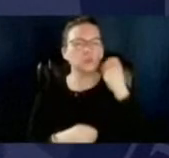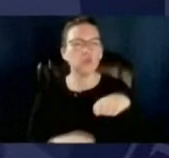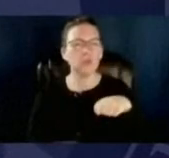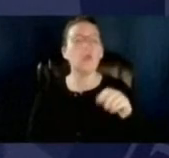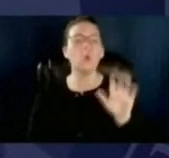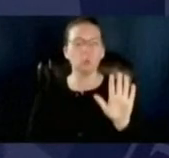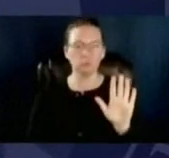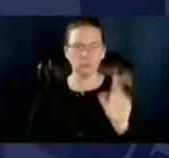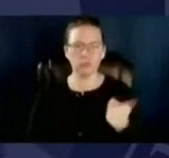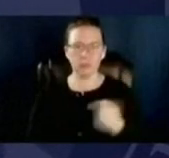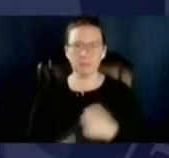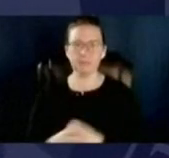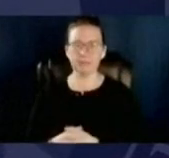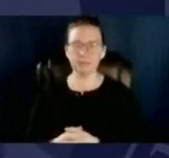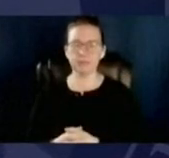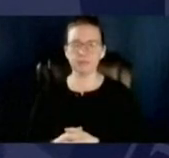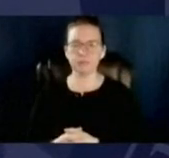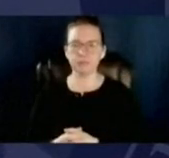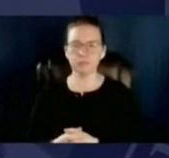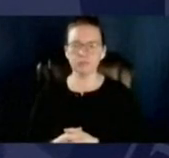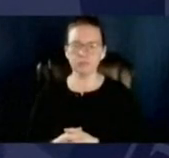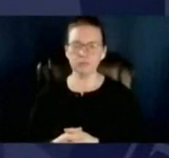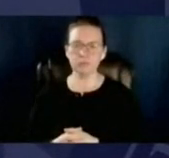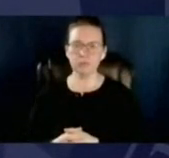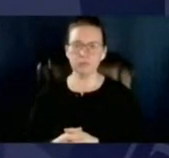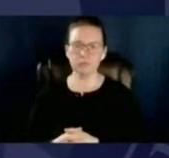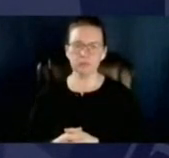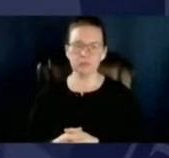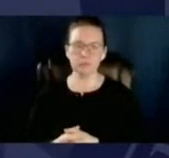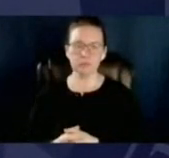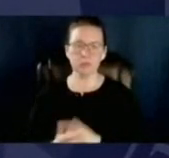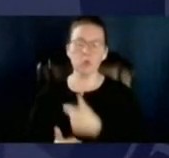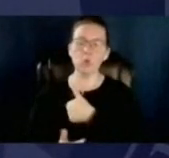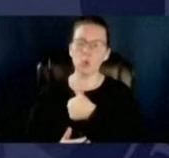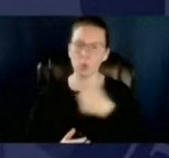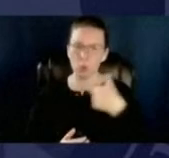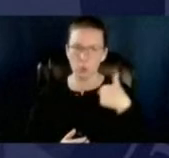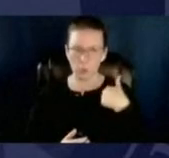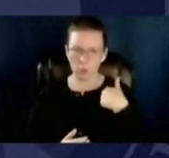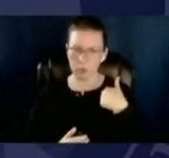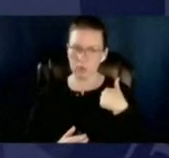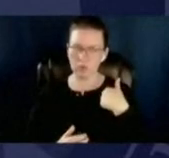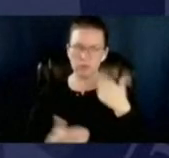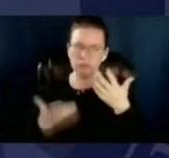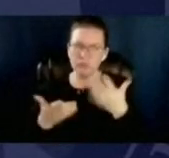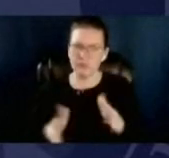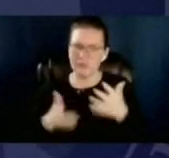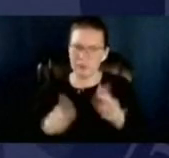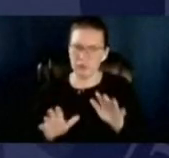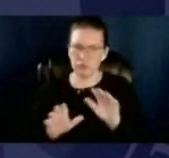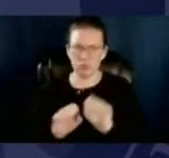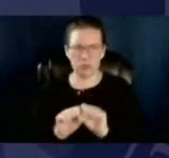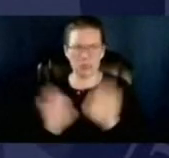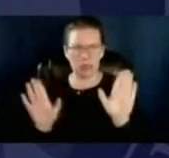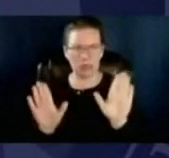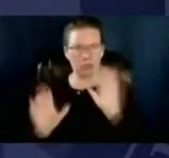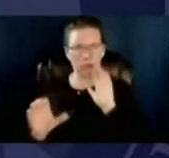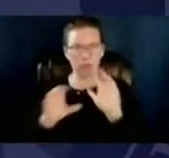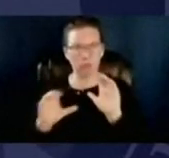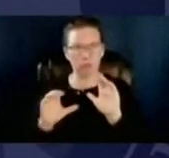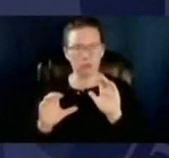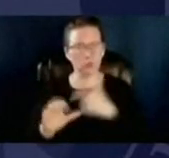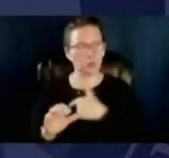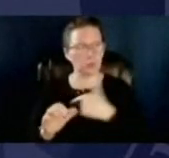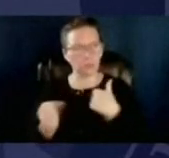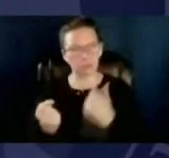So look, we have indicated that we intend to stand behind Ukraine for as long as